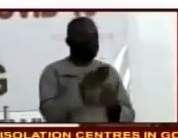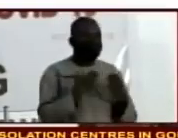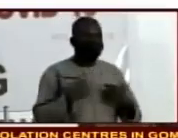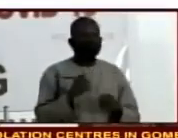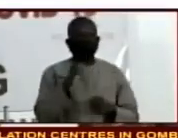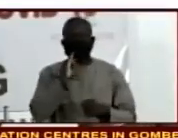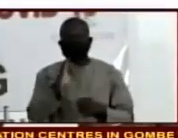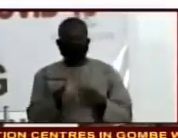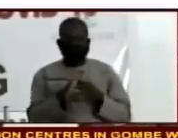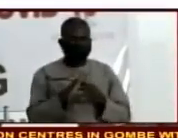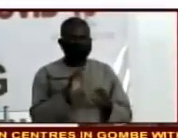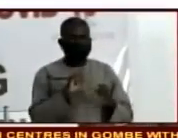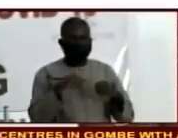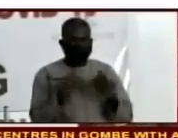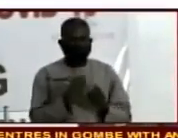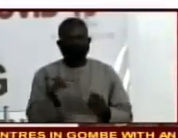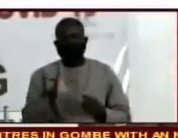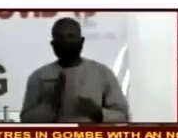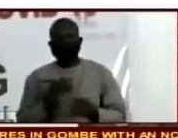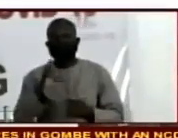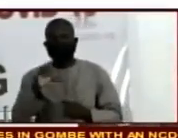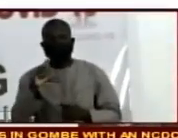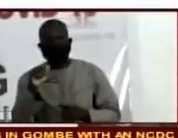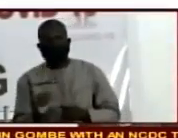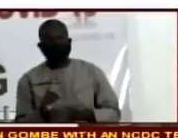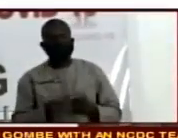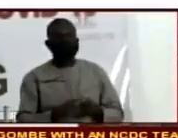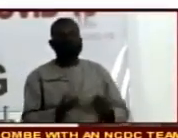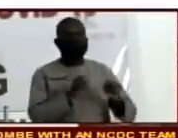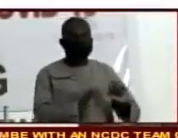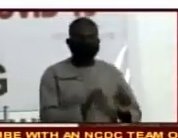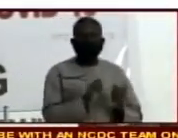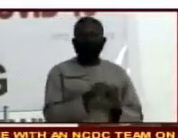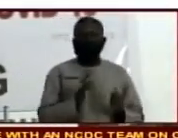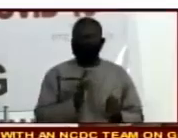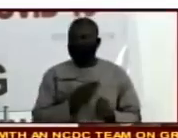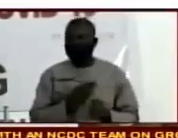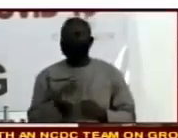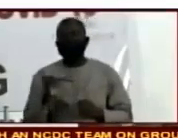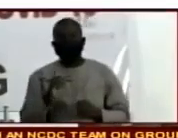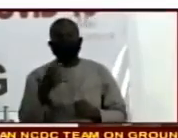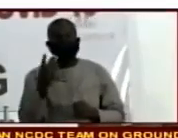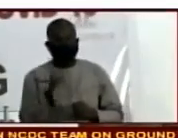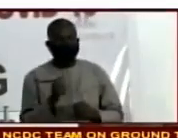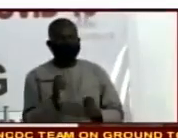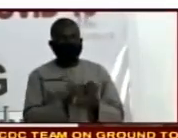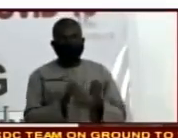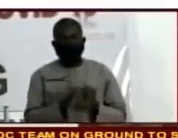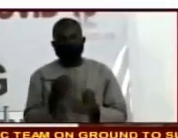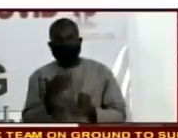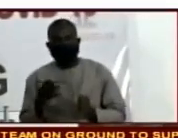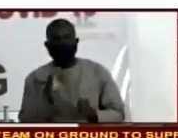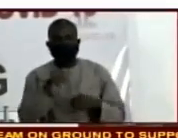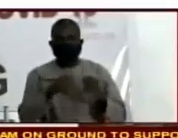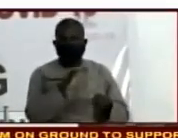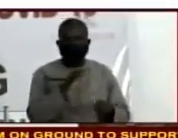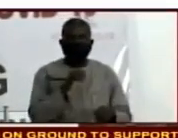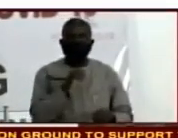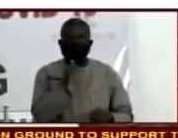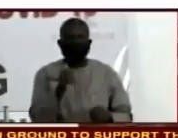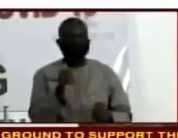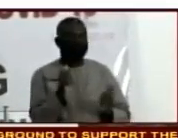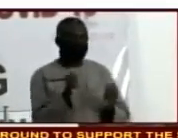together, using our own data to now try and project with us where the epidemic is growing, where it's going to go, not only with our case data,